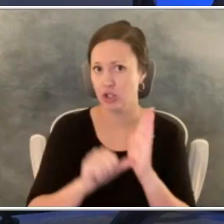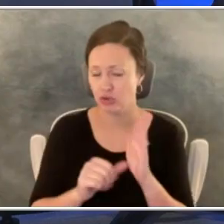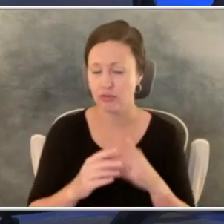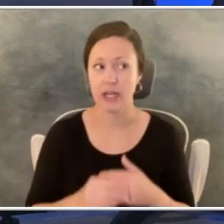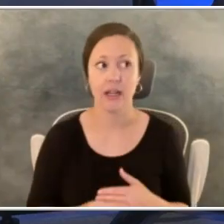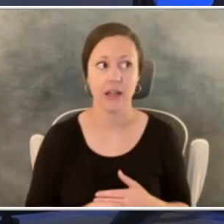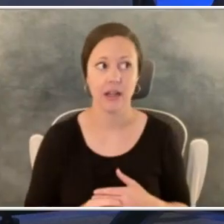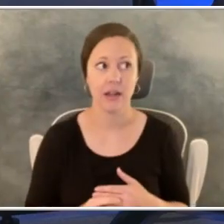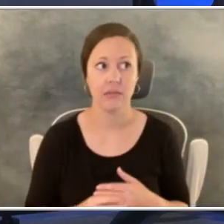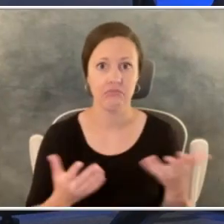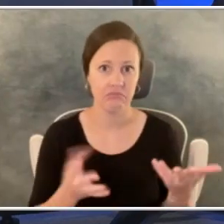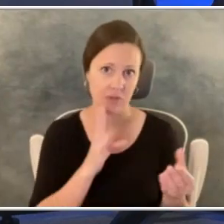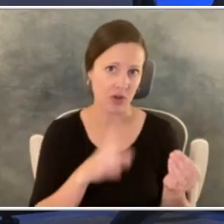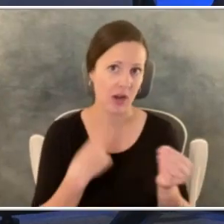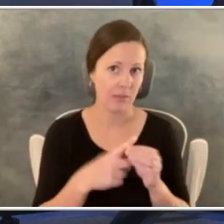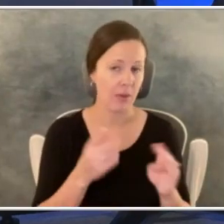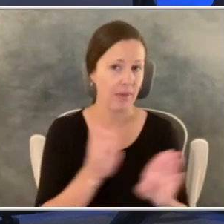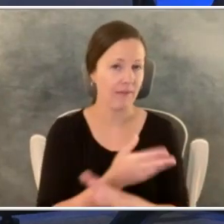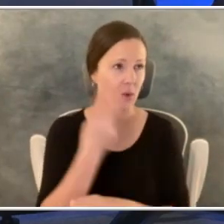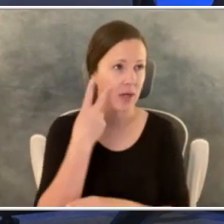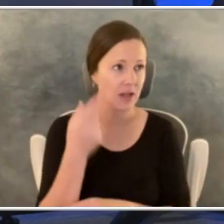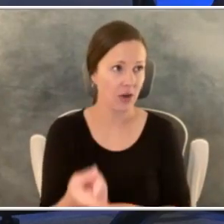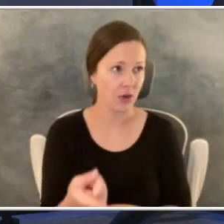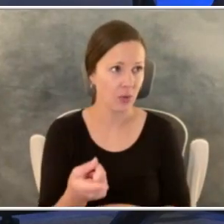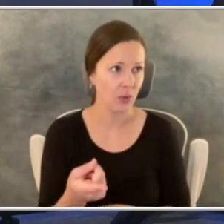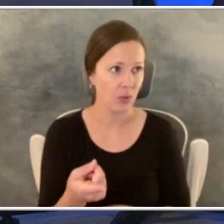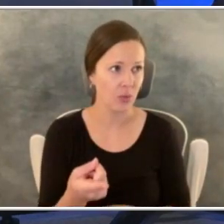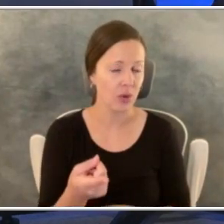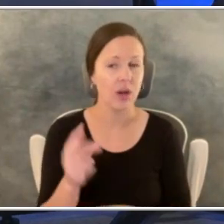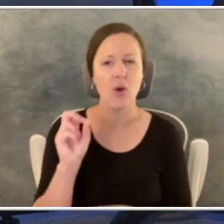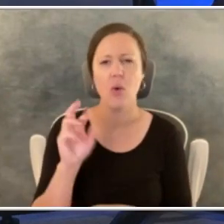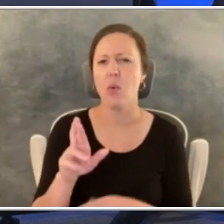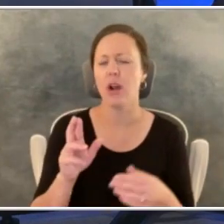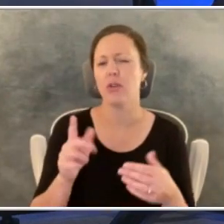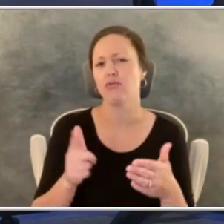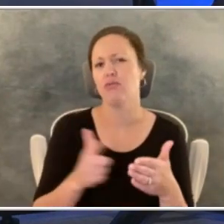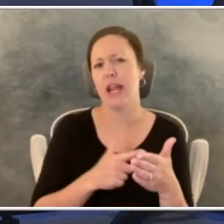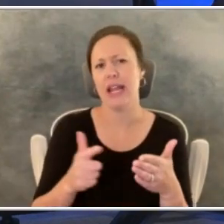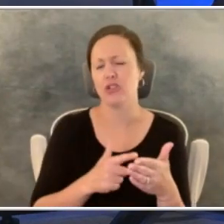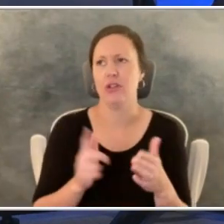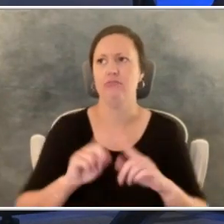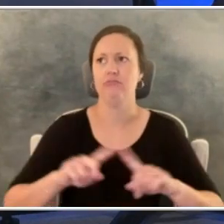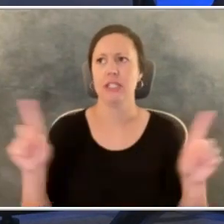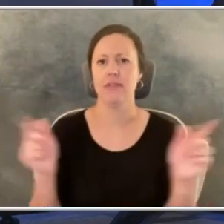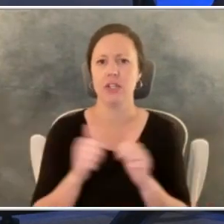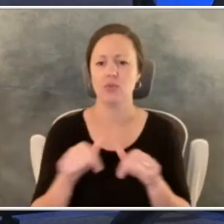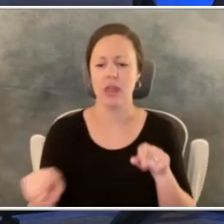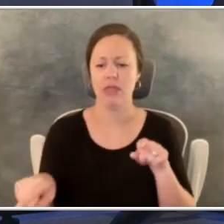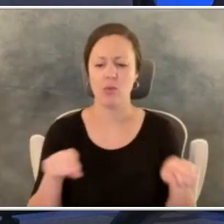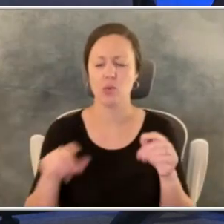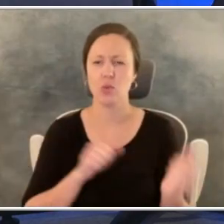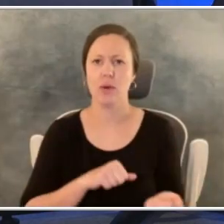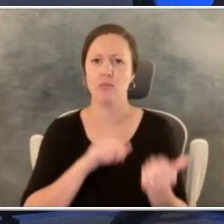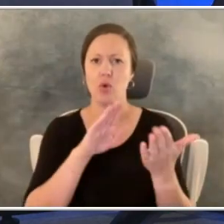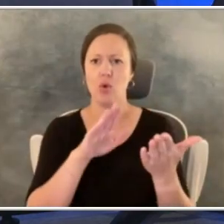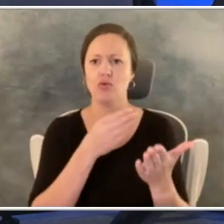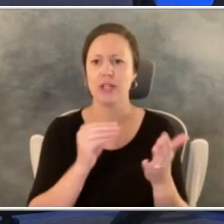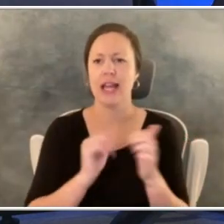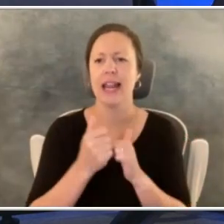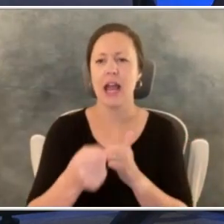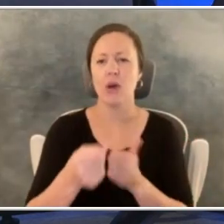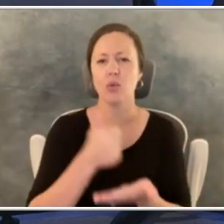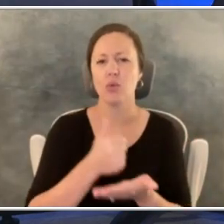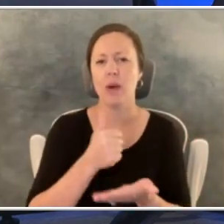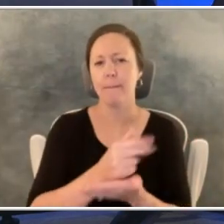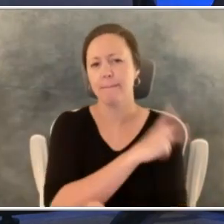met you, before he sought you out, or radiation. What are the main differences between those approaches, and how do you help patients make that decision?